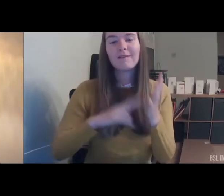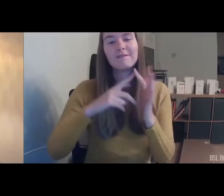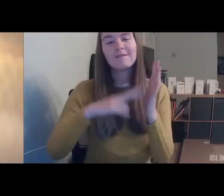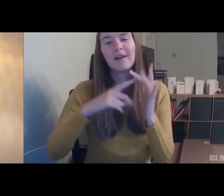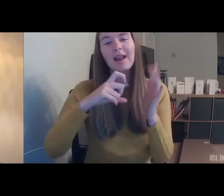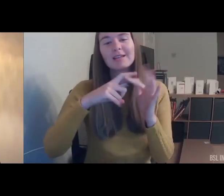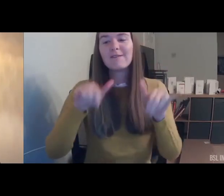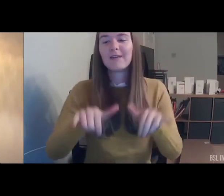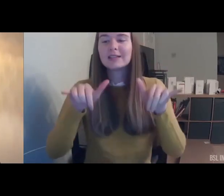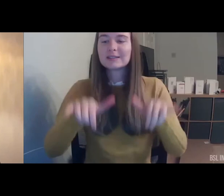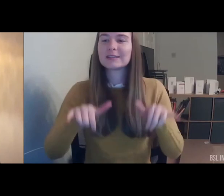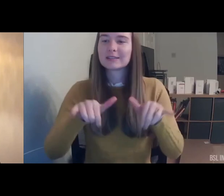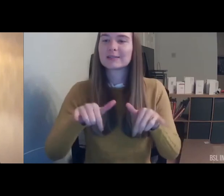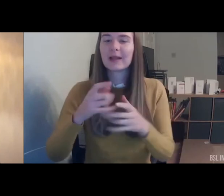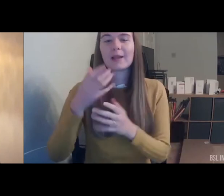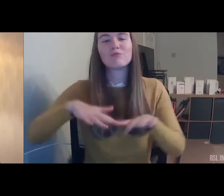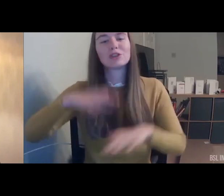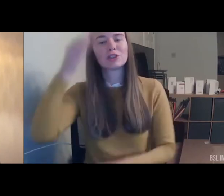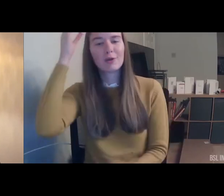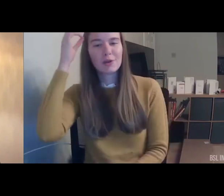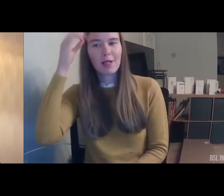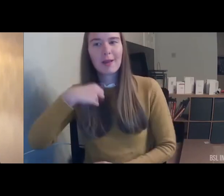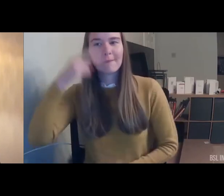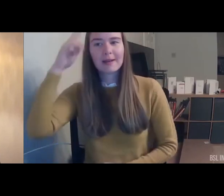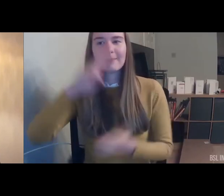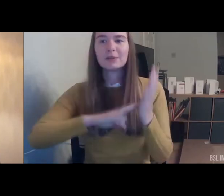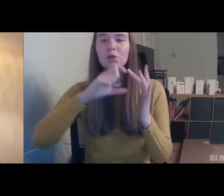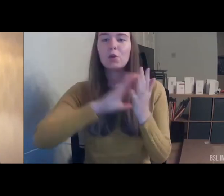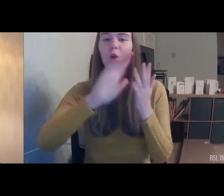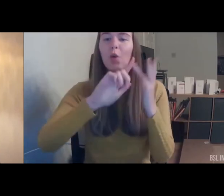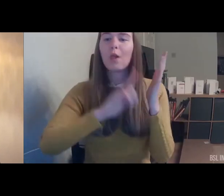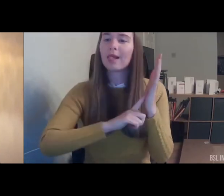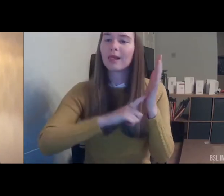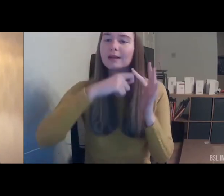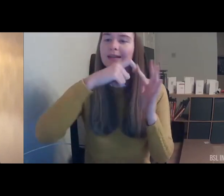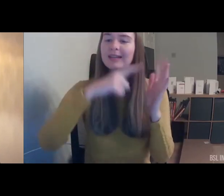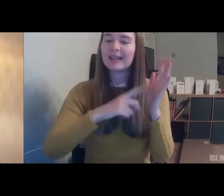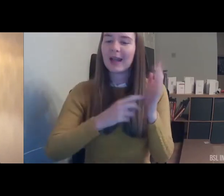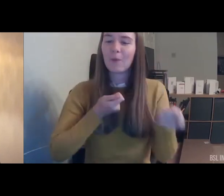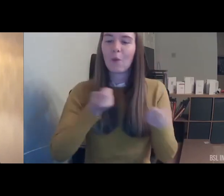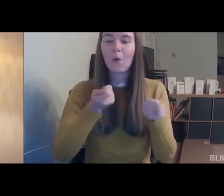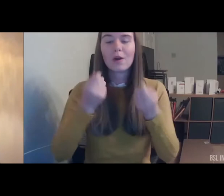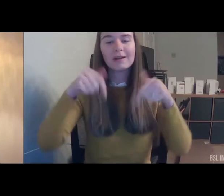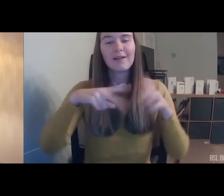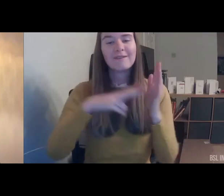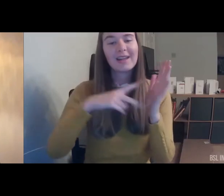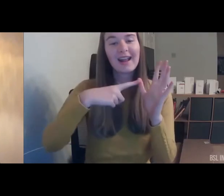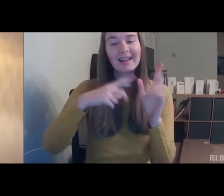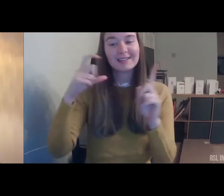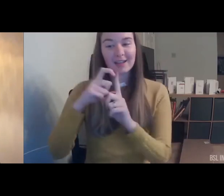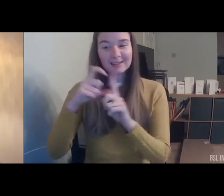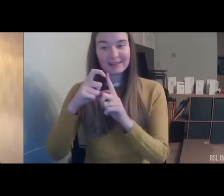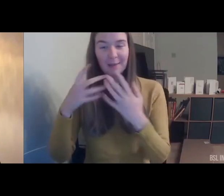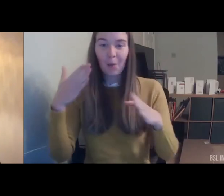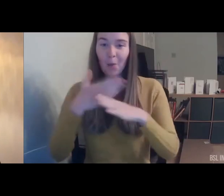Council. My name is Nicole Keane and I'm the creative programmer here at V&A Dundee and I have worked on this series of events with our brilliant